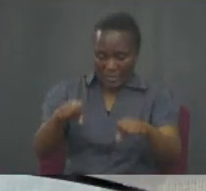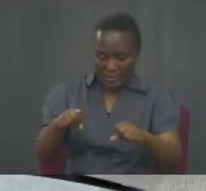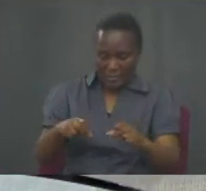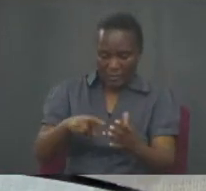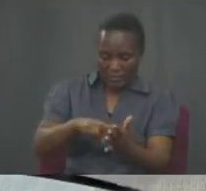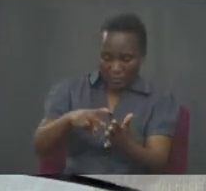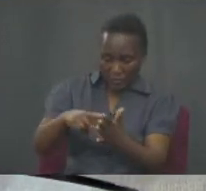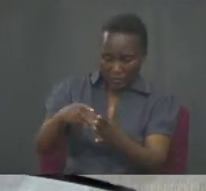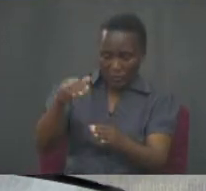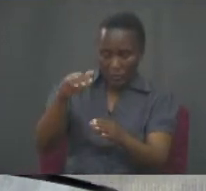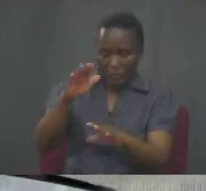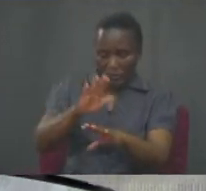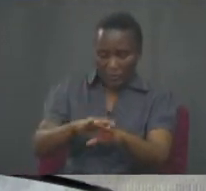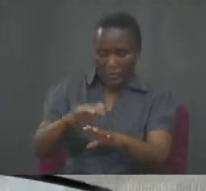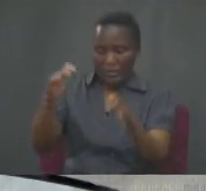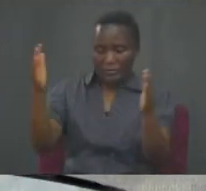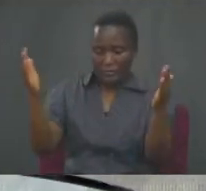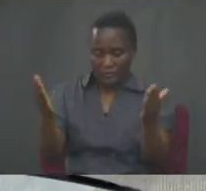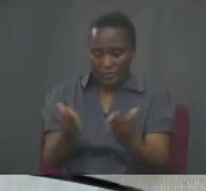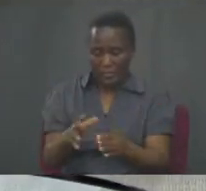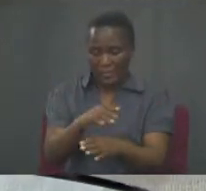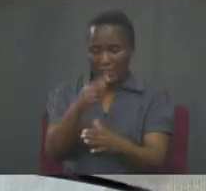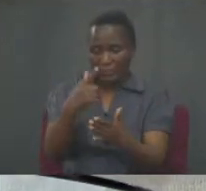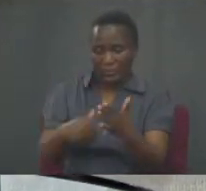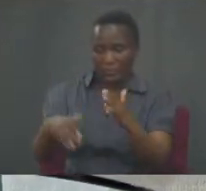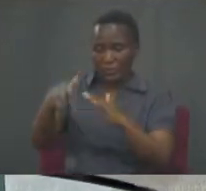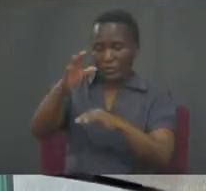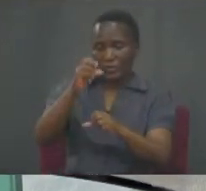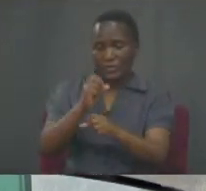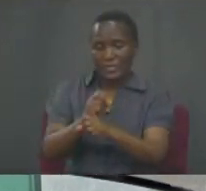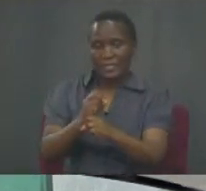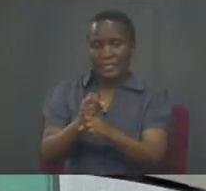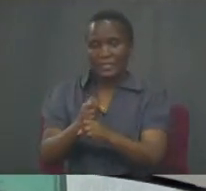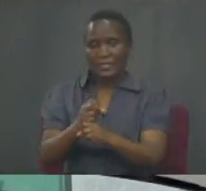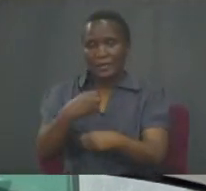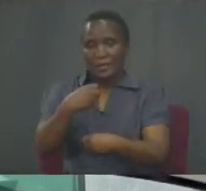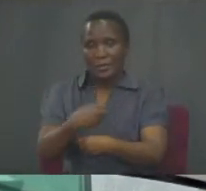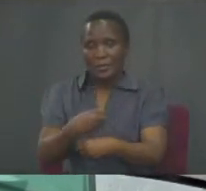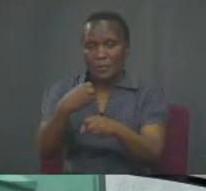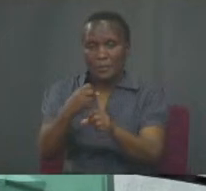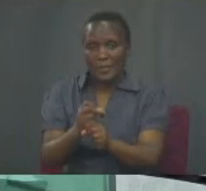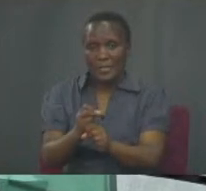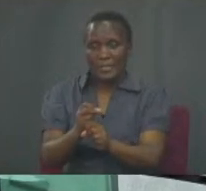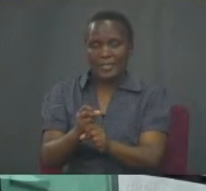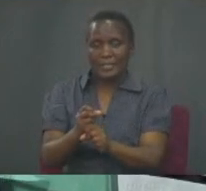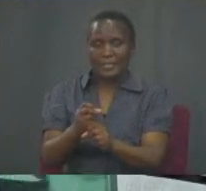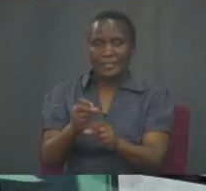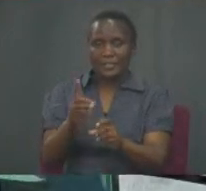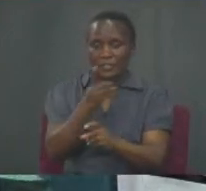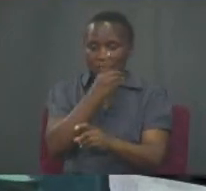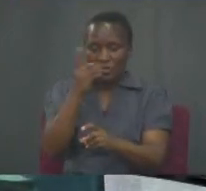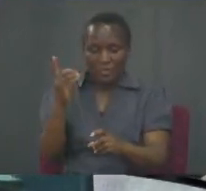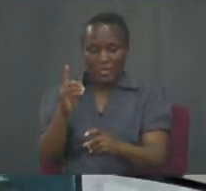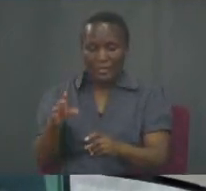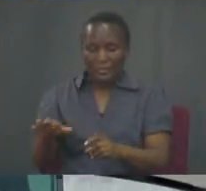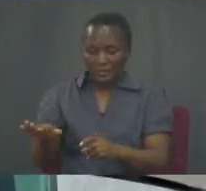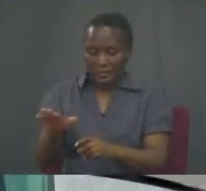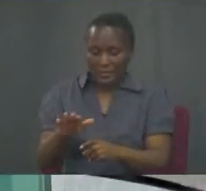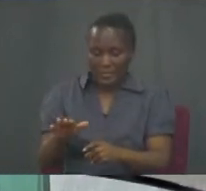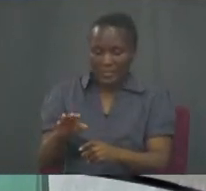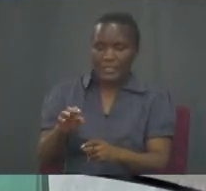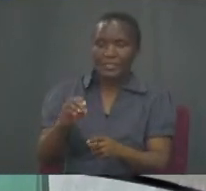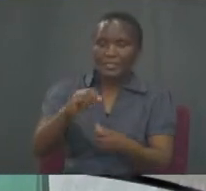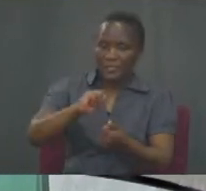did. He made sure that the dry ground turns into mud, and that's the end. You will notice that